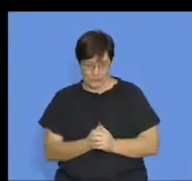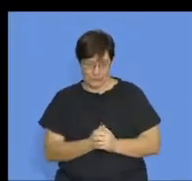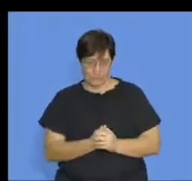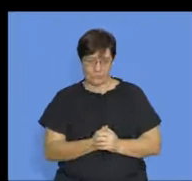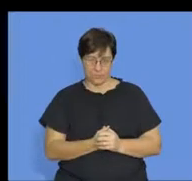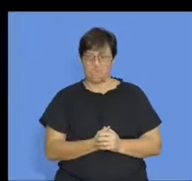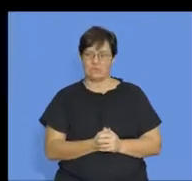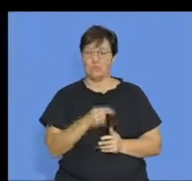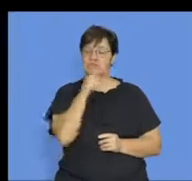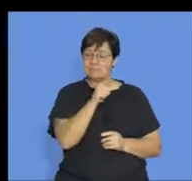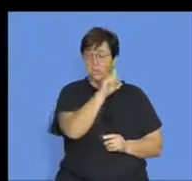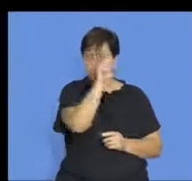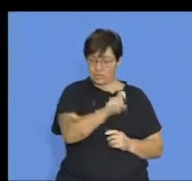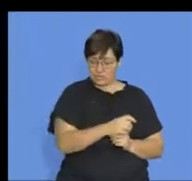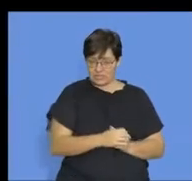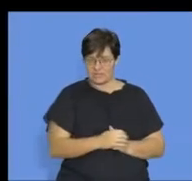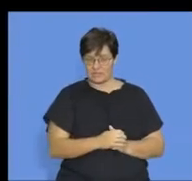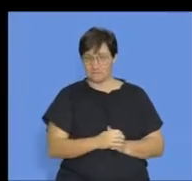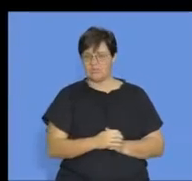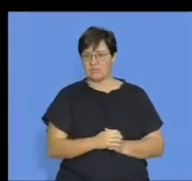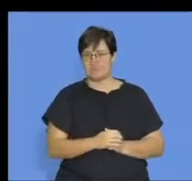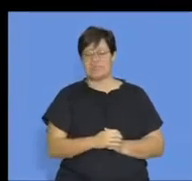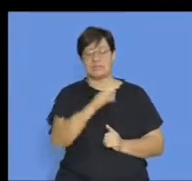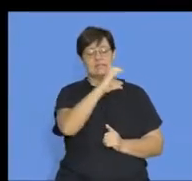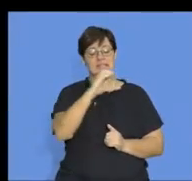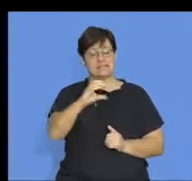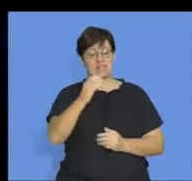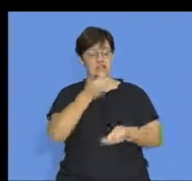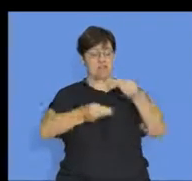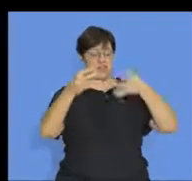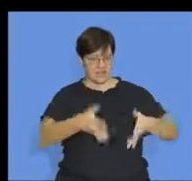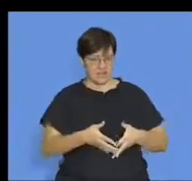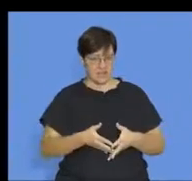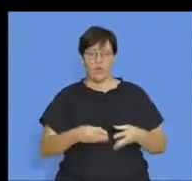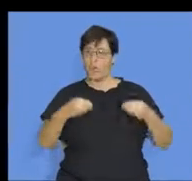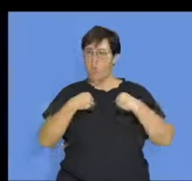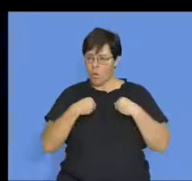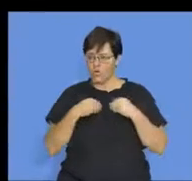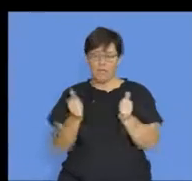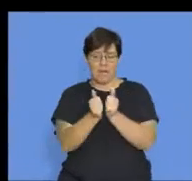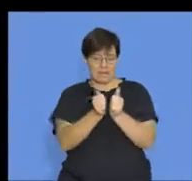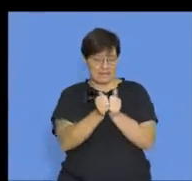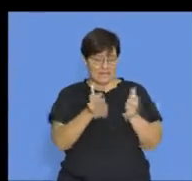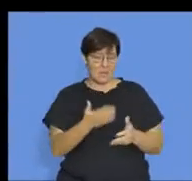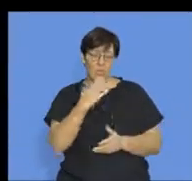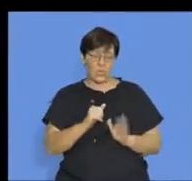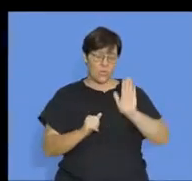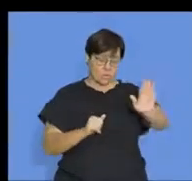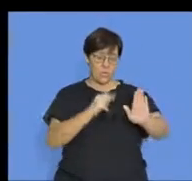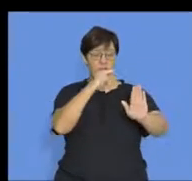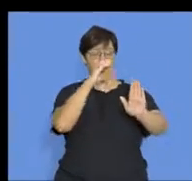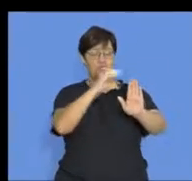Right, so for this question, CC Traders is owned by partners Craig